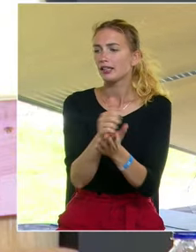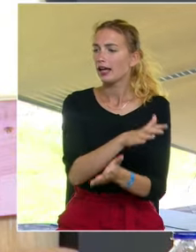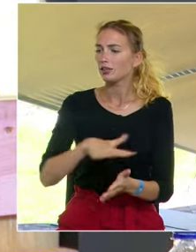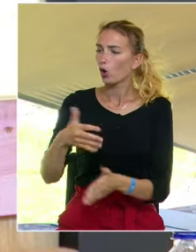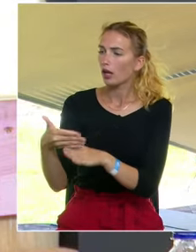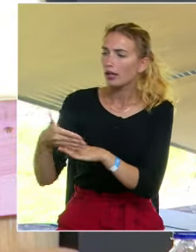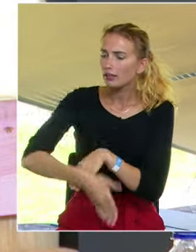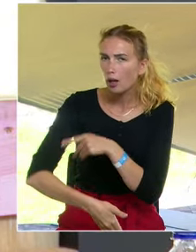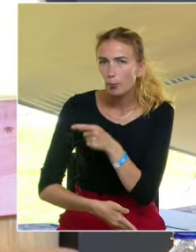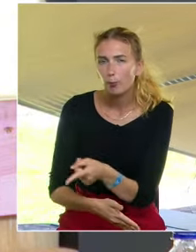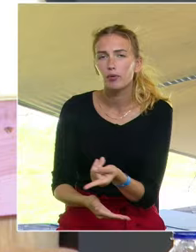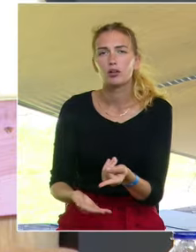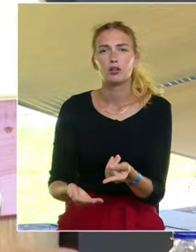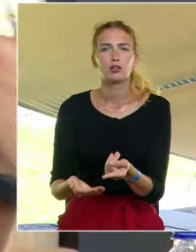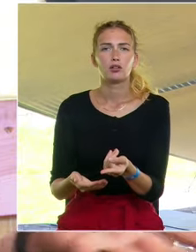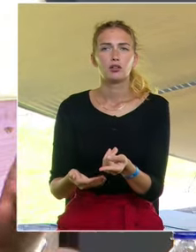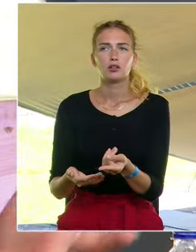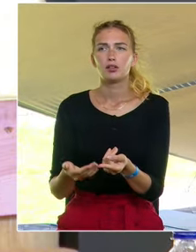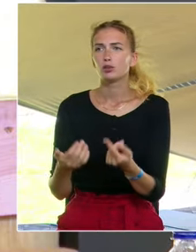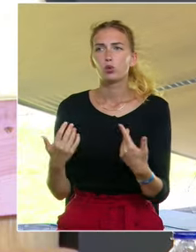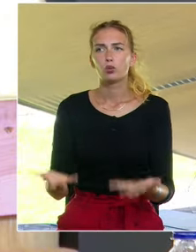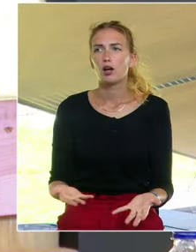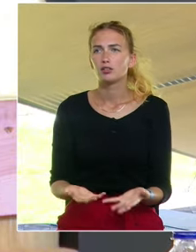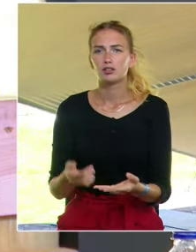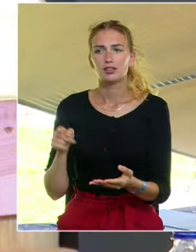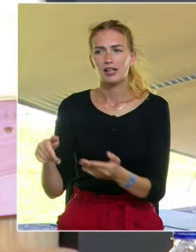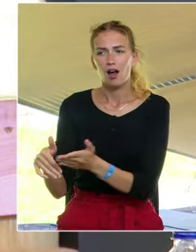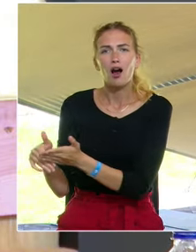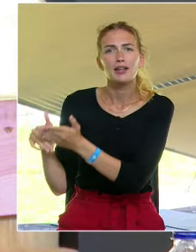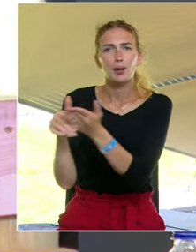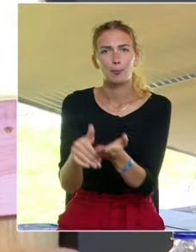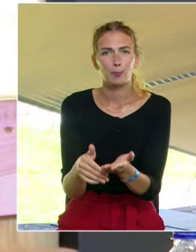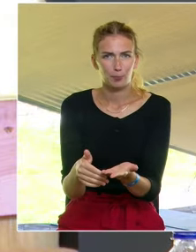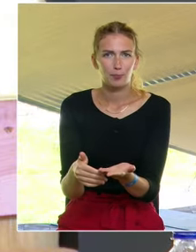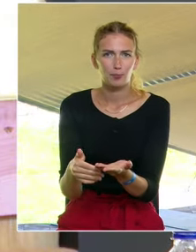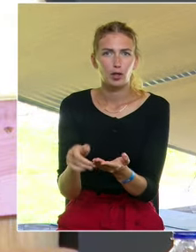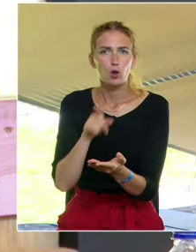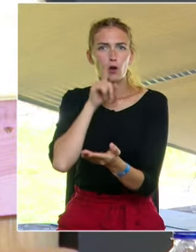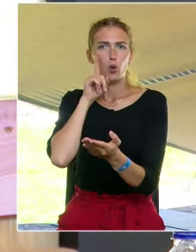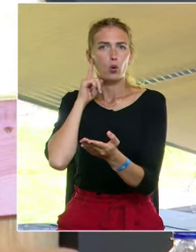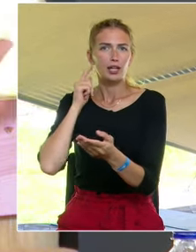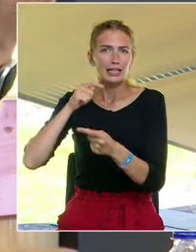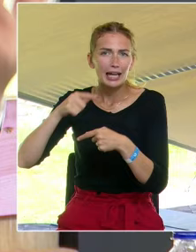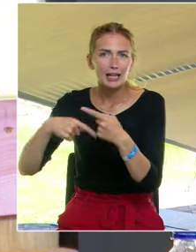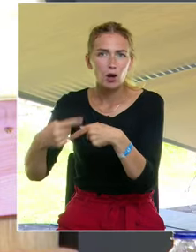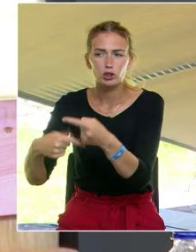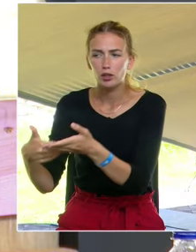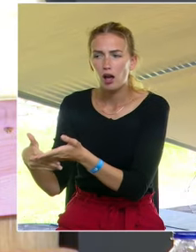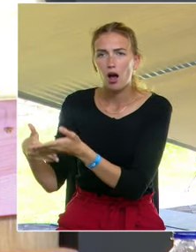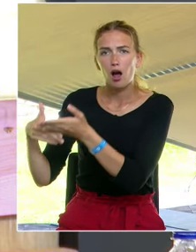games that in some ways are helpful in terms of younger generations growing